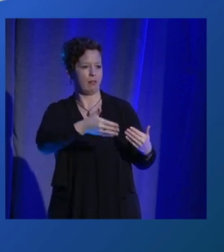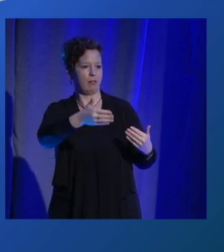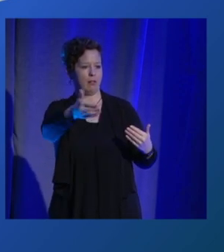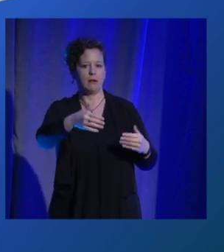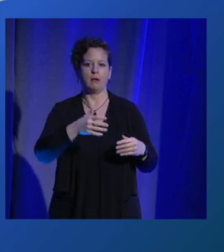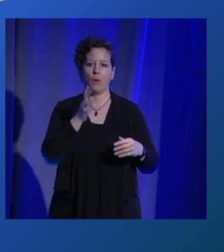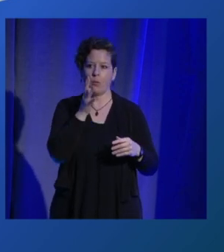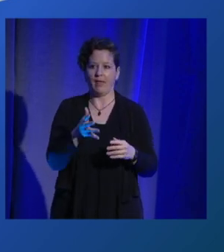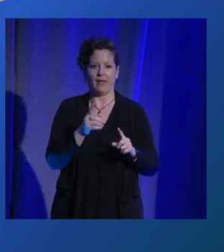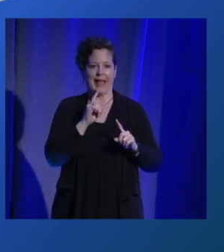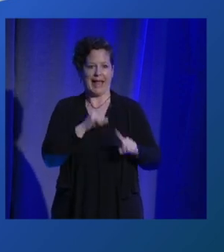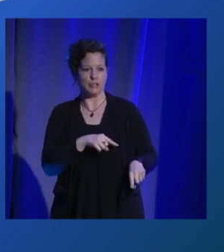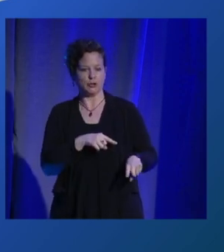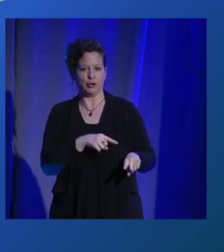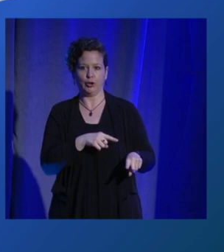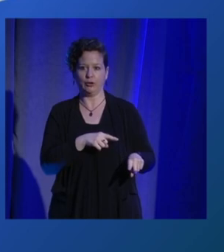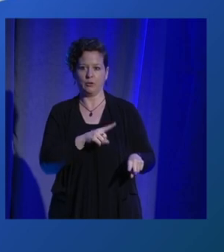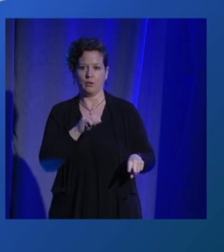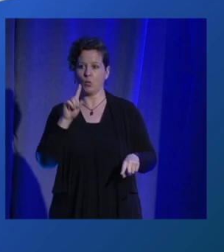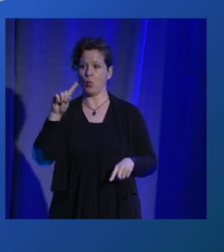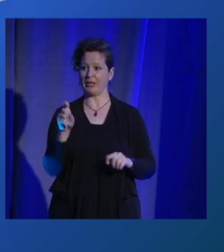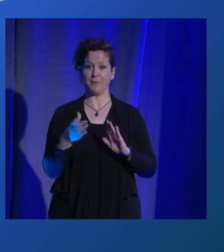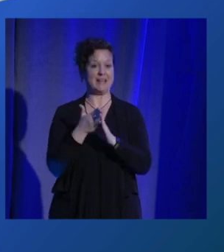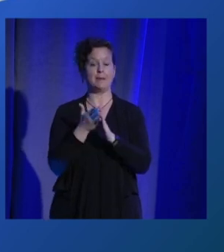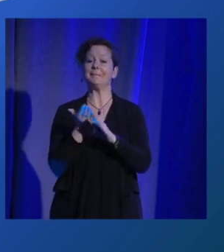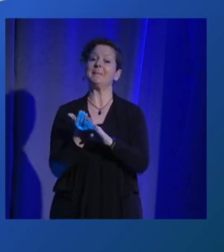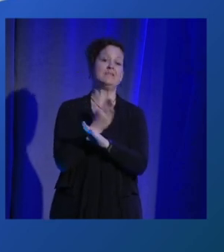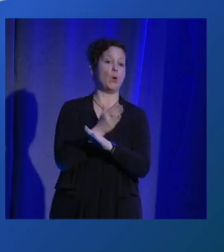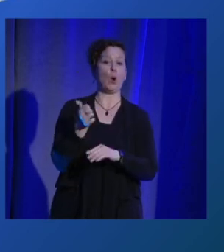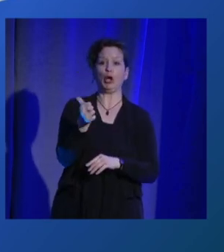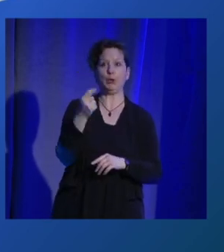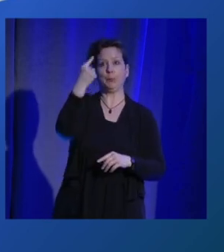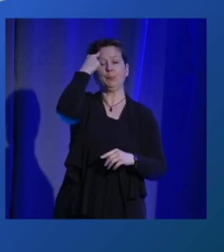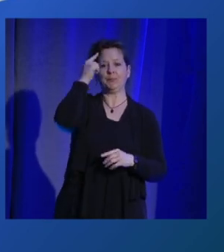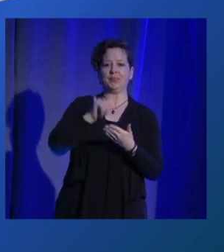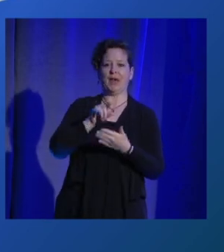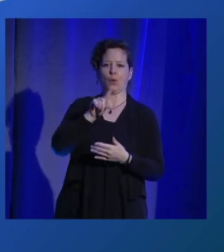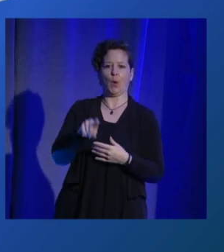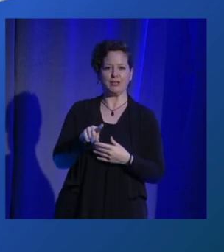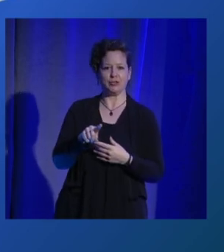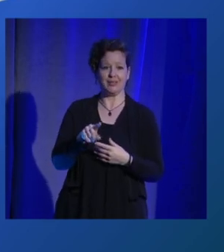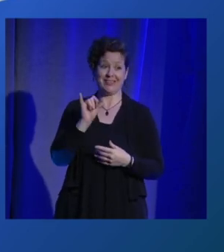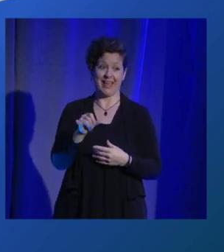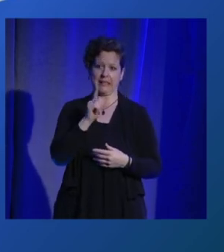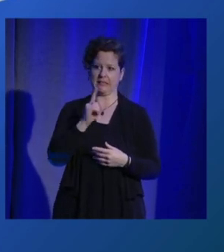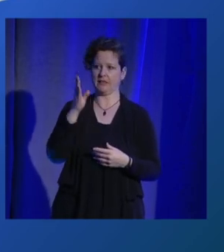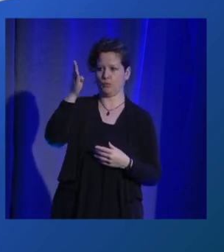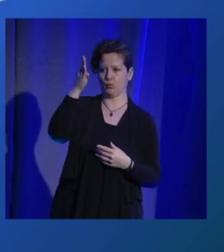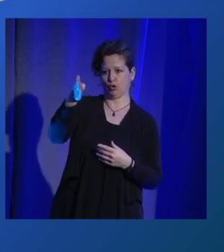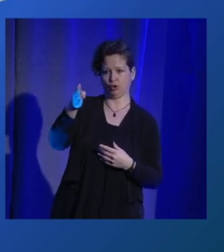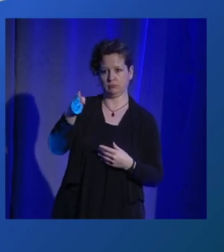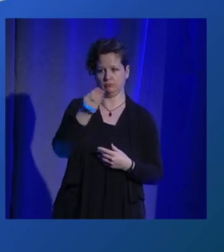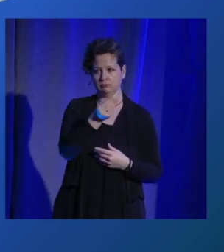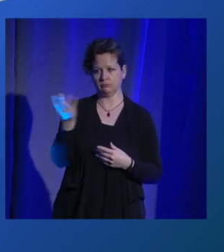answer your question before you have the question that's the future that we're heading